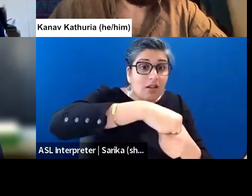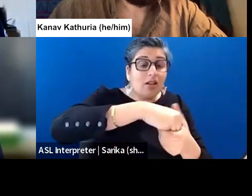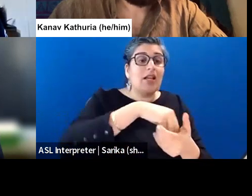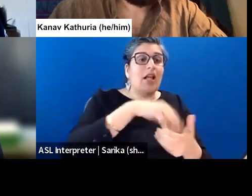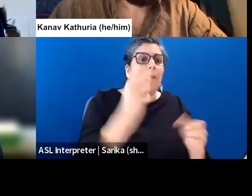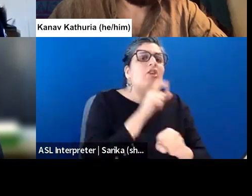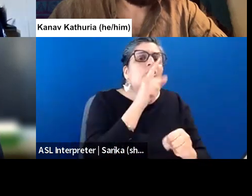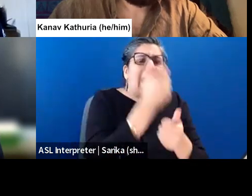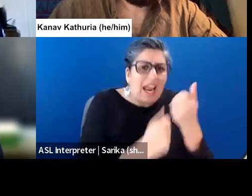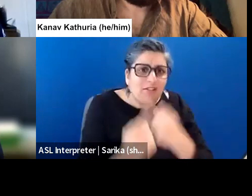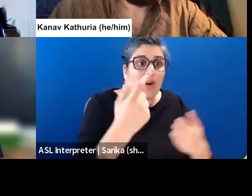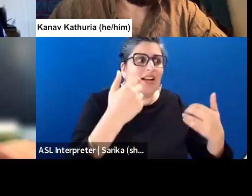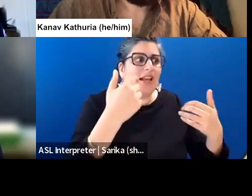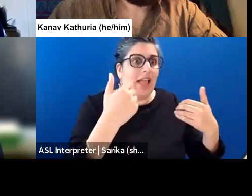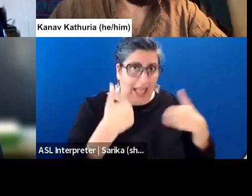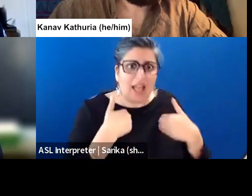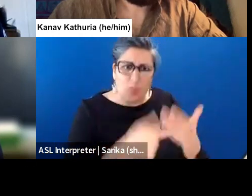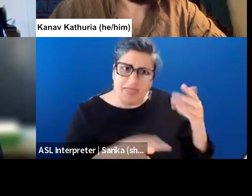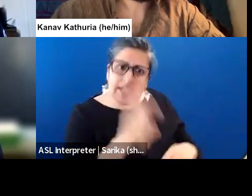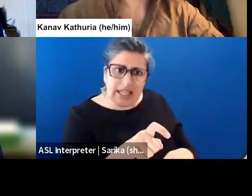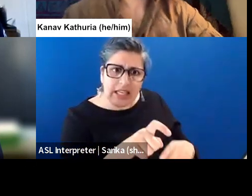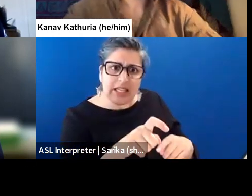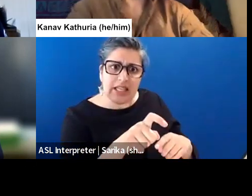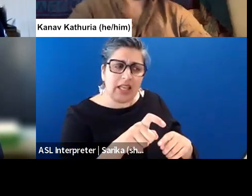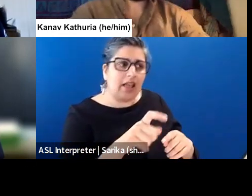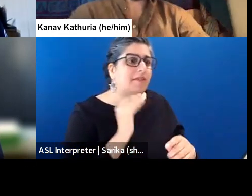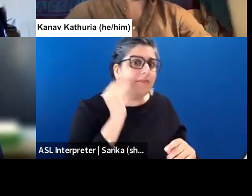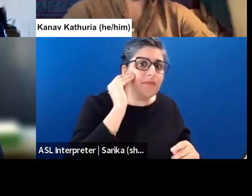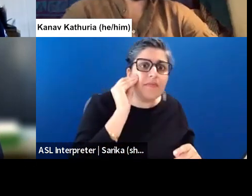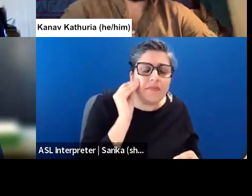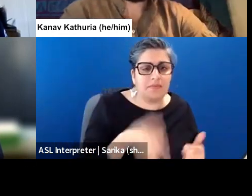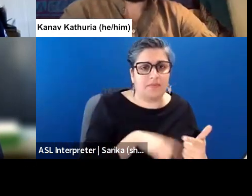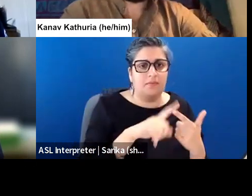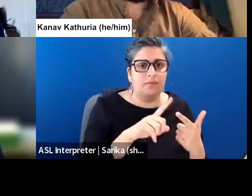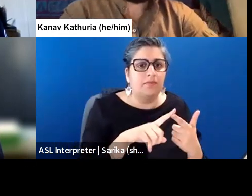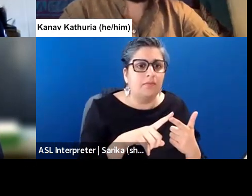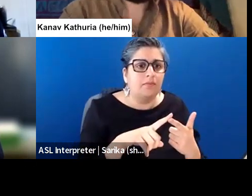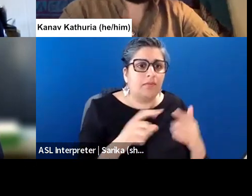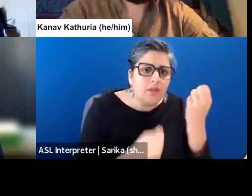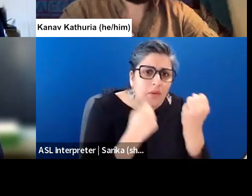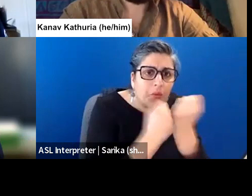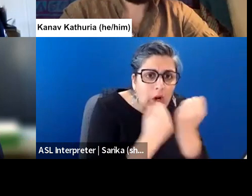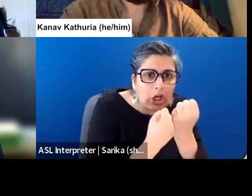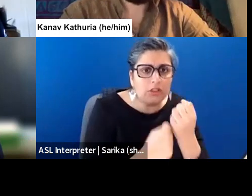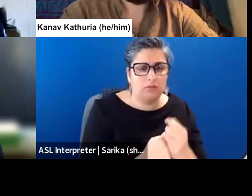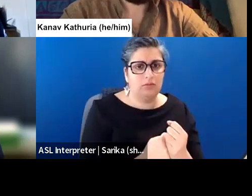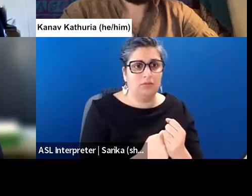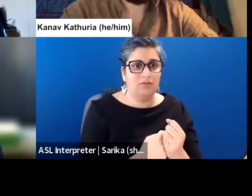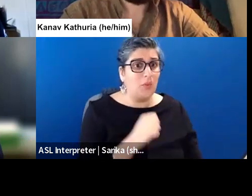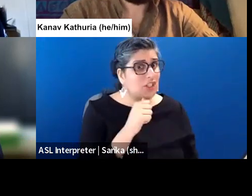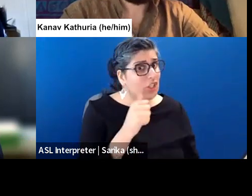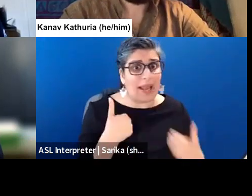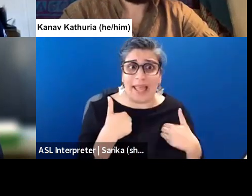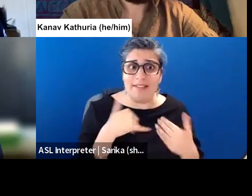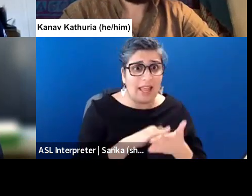that everybody has what they need. Make sure that everybody has housing. Make sure that everybody has support. And we don't have that in our